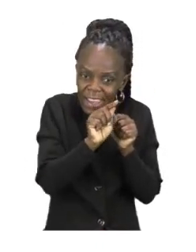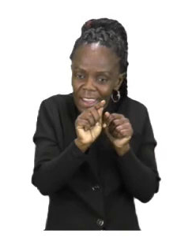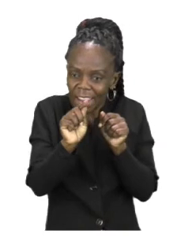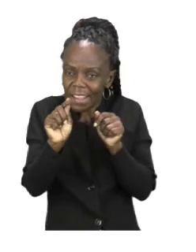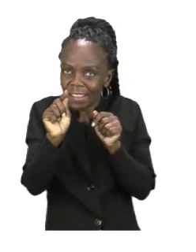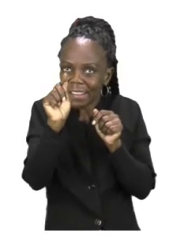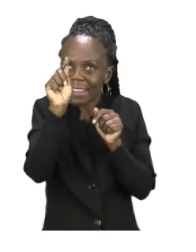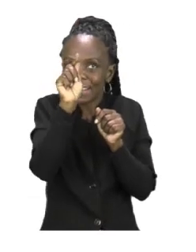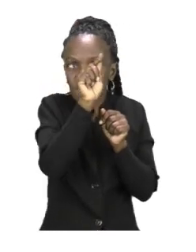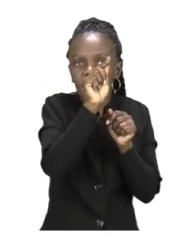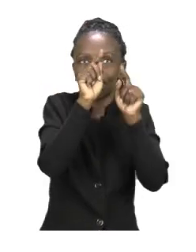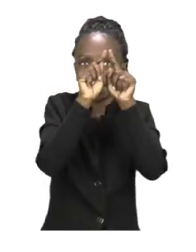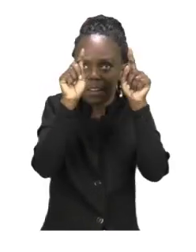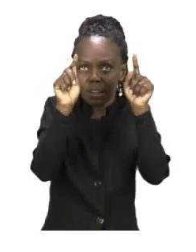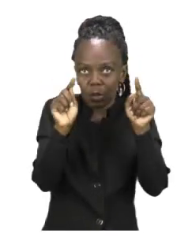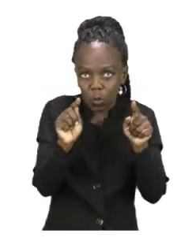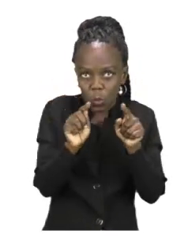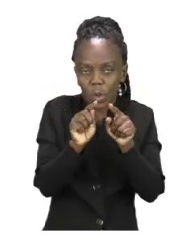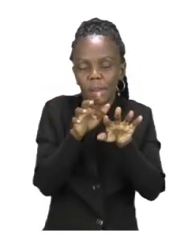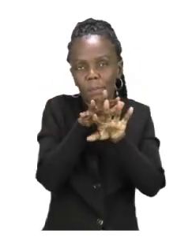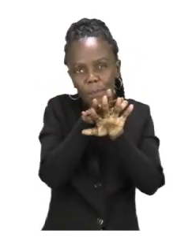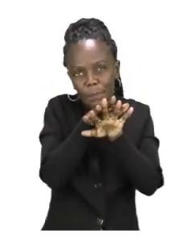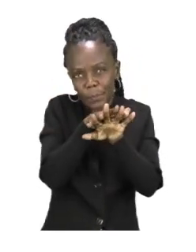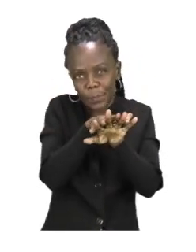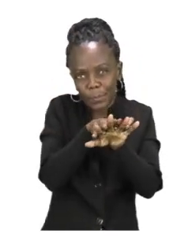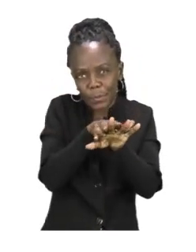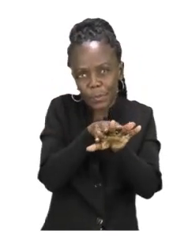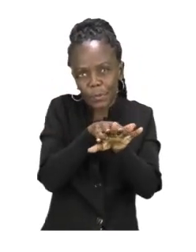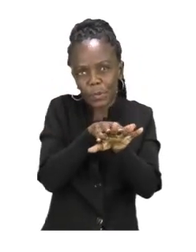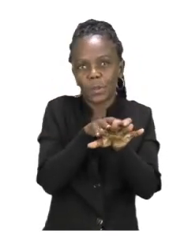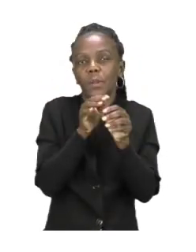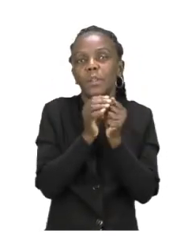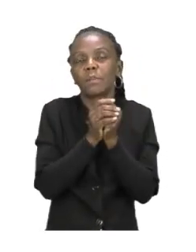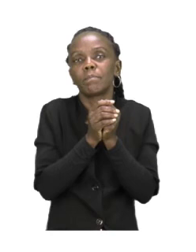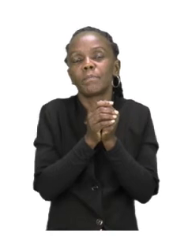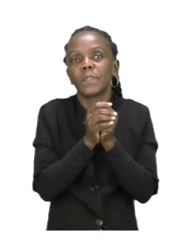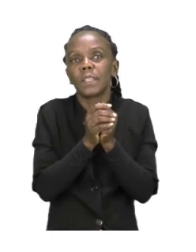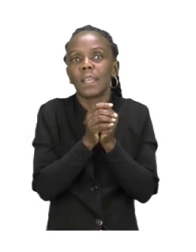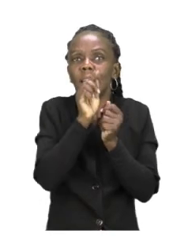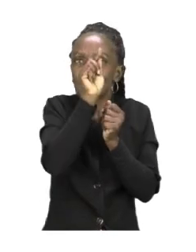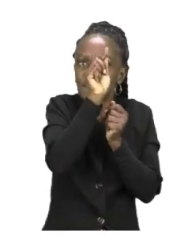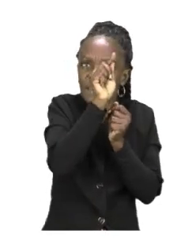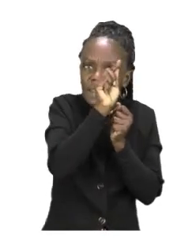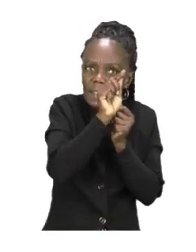trace. Take your time, please get to each corner when you are